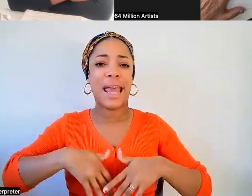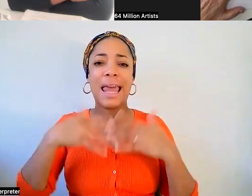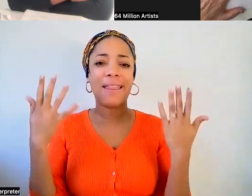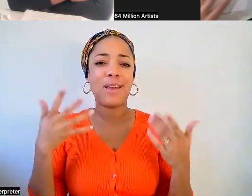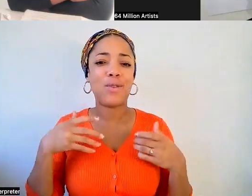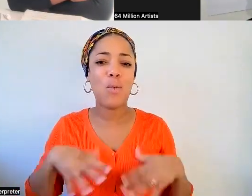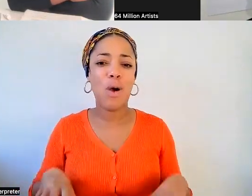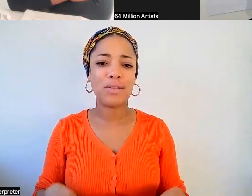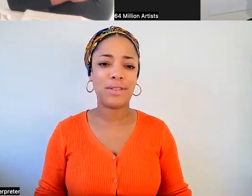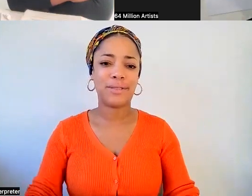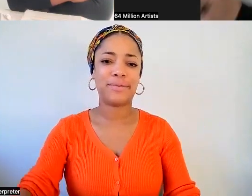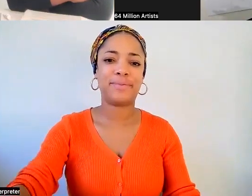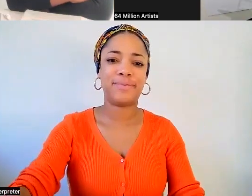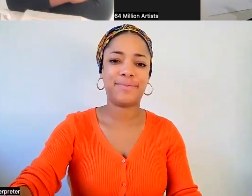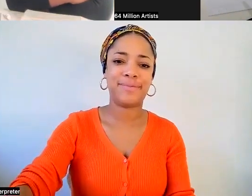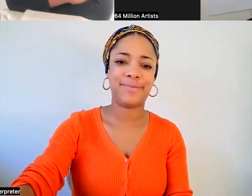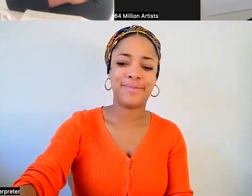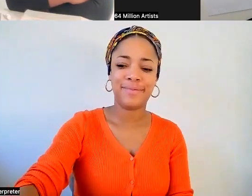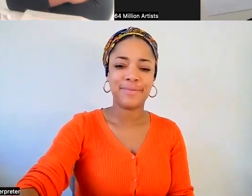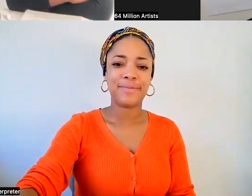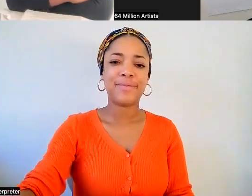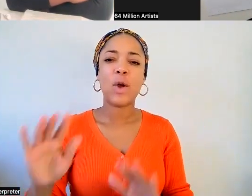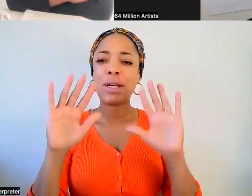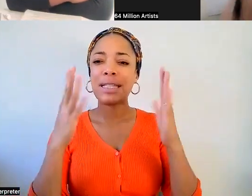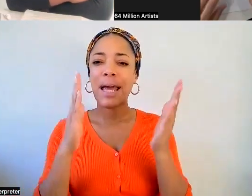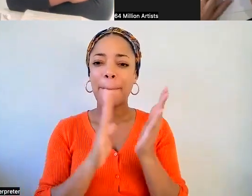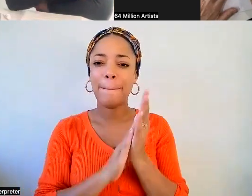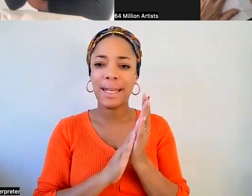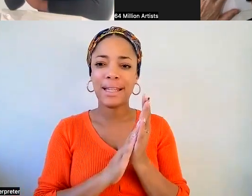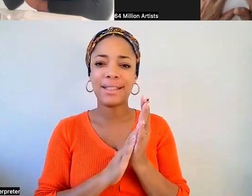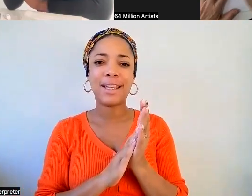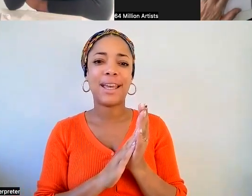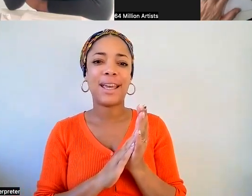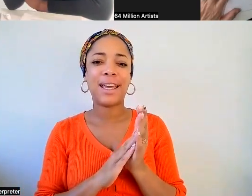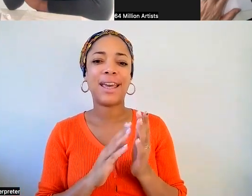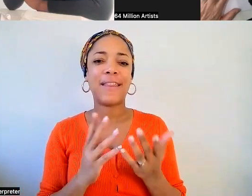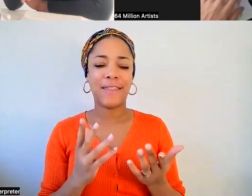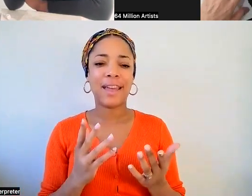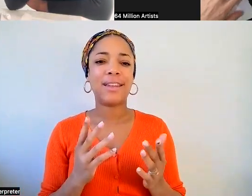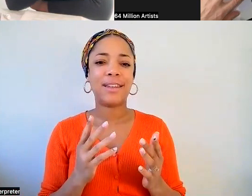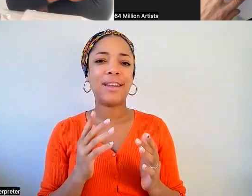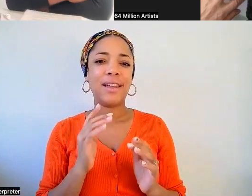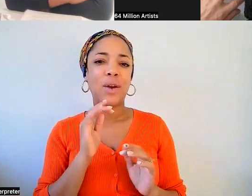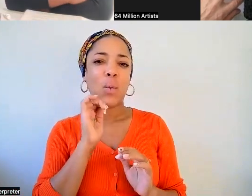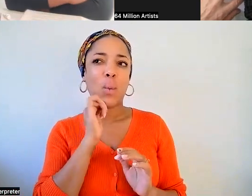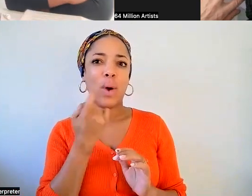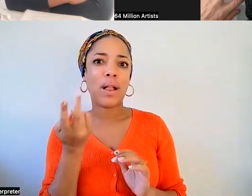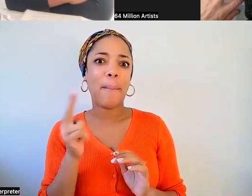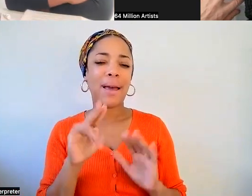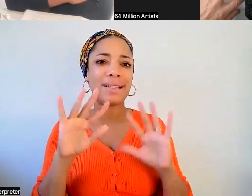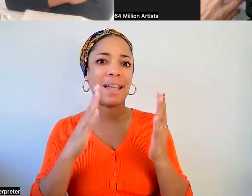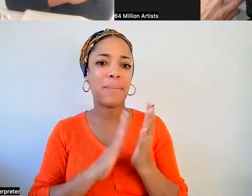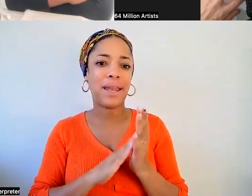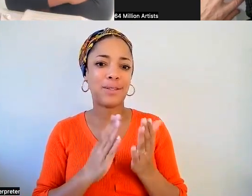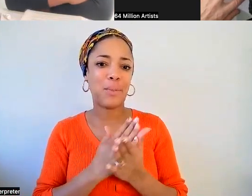Yeah. Here we go. I'll give everyone about 10 minutes and we'll check in and out. Feel free to send questions in the chat, but just